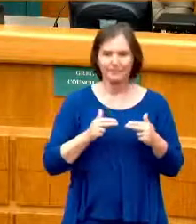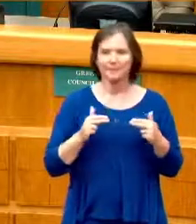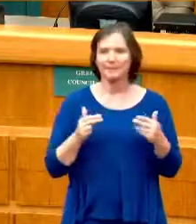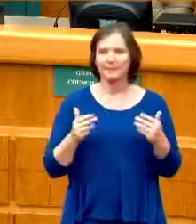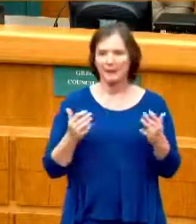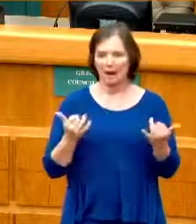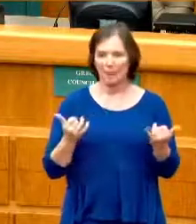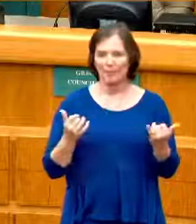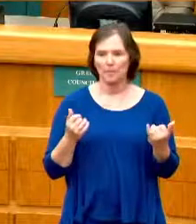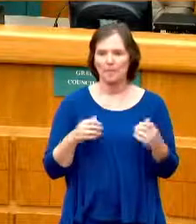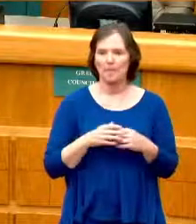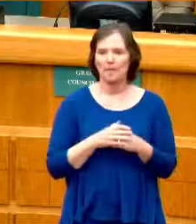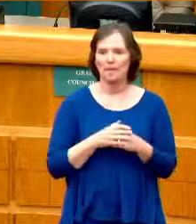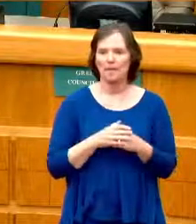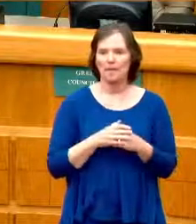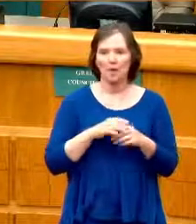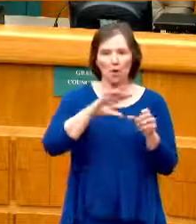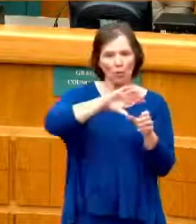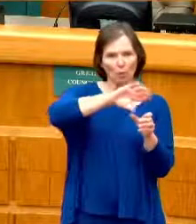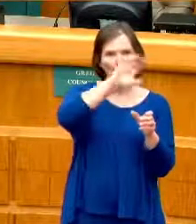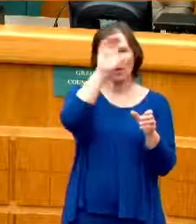So the donut